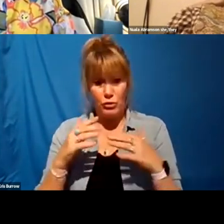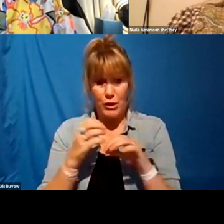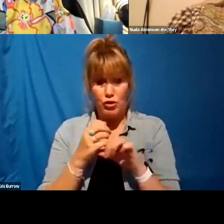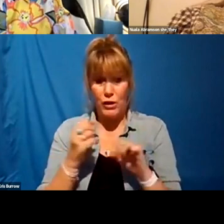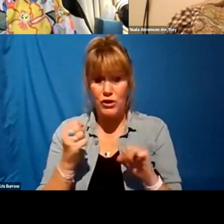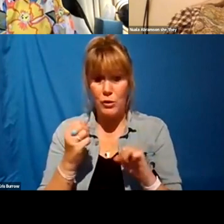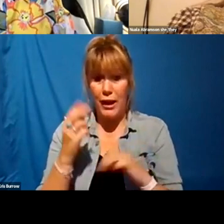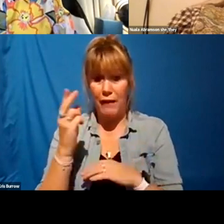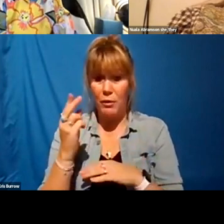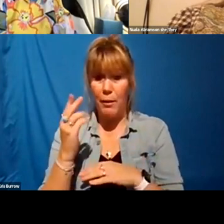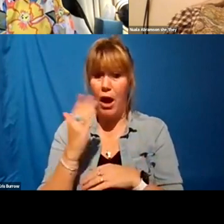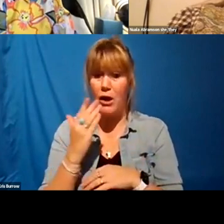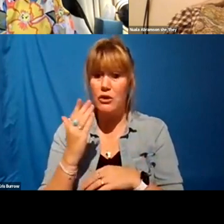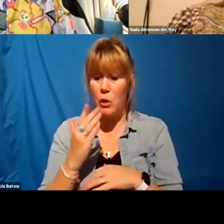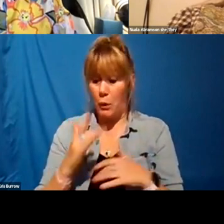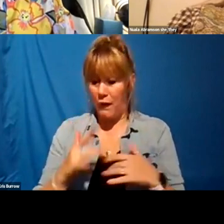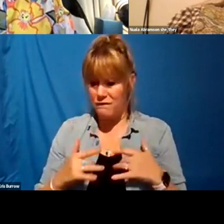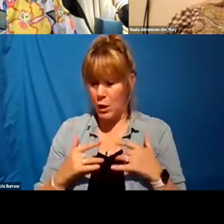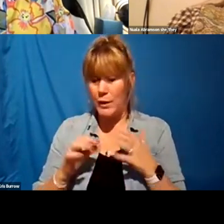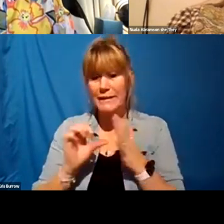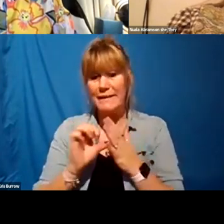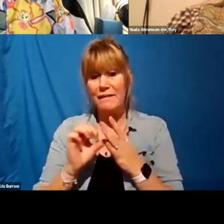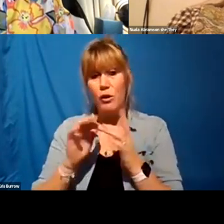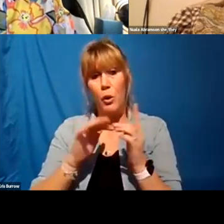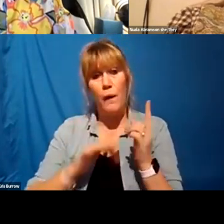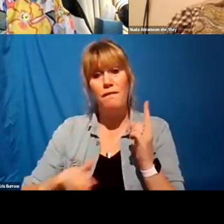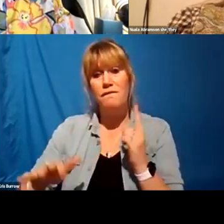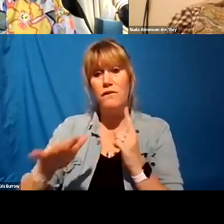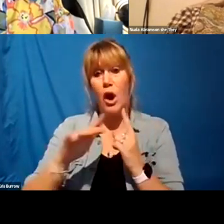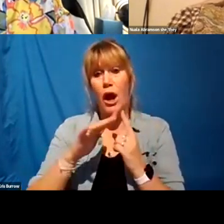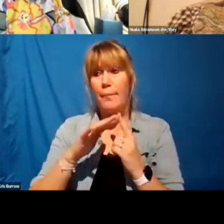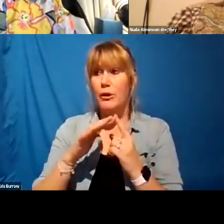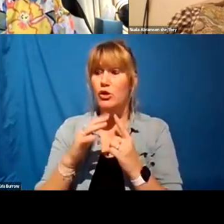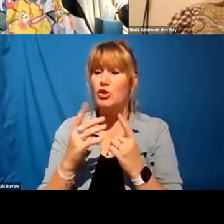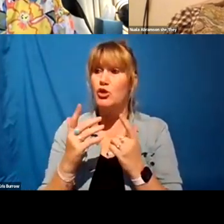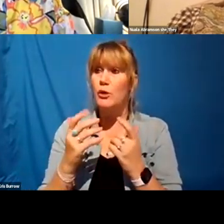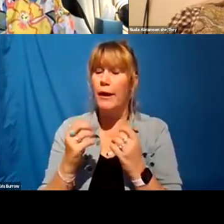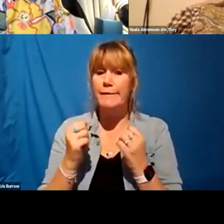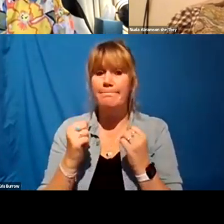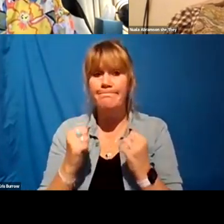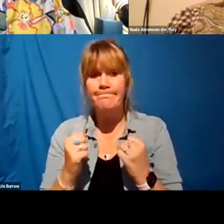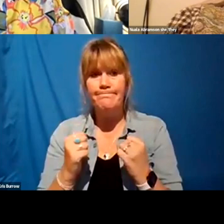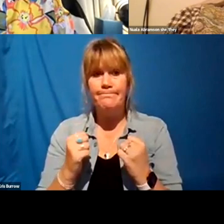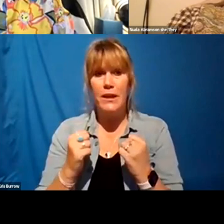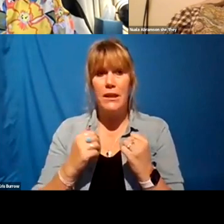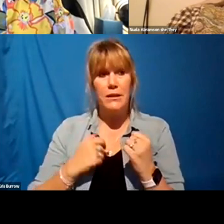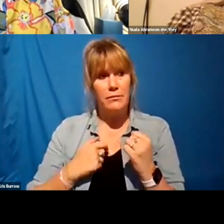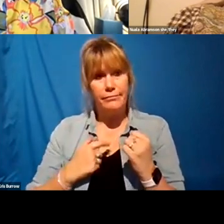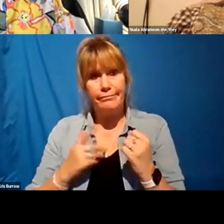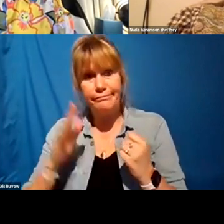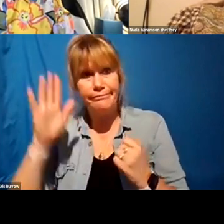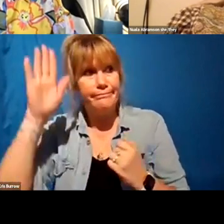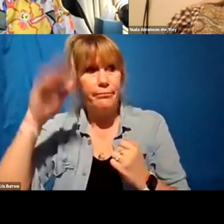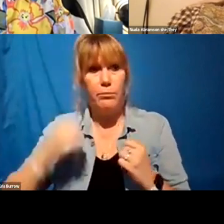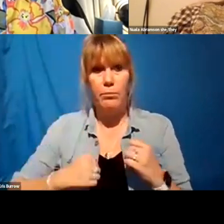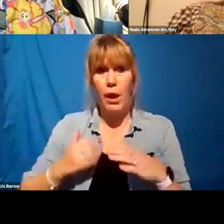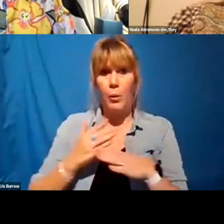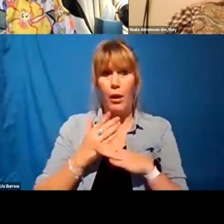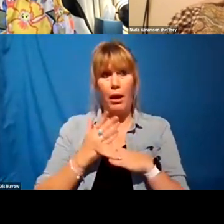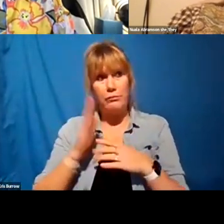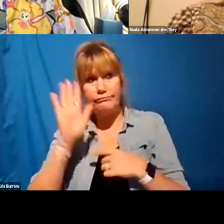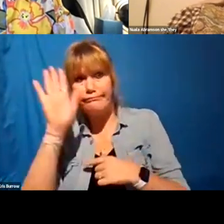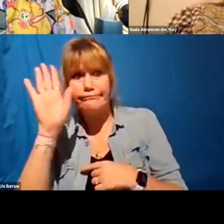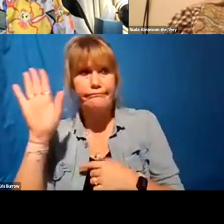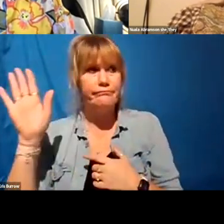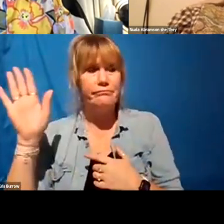it's just a very difficult environment in order to justify your space in, unless you're seen as the normal person to be in that space. So I think